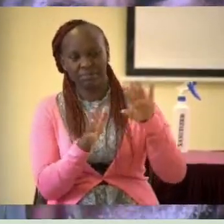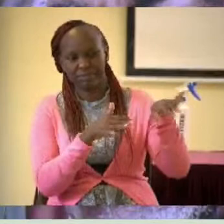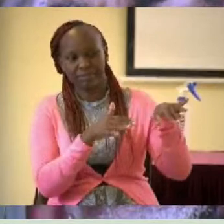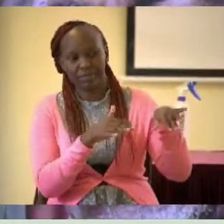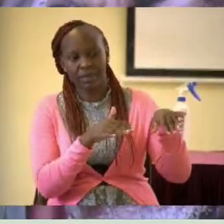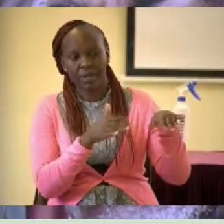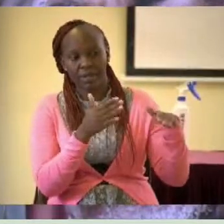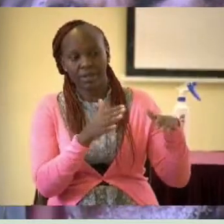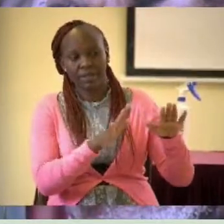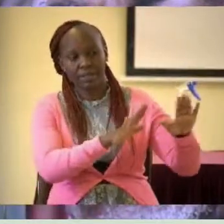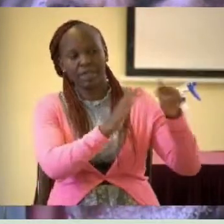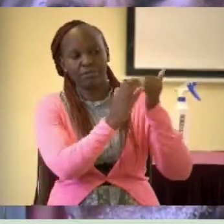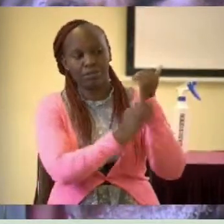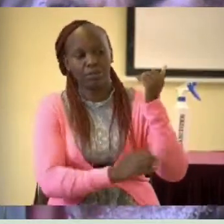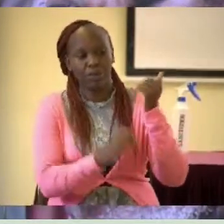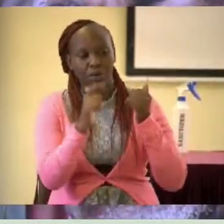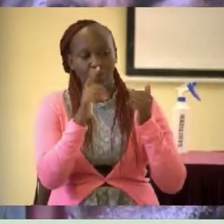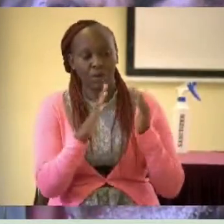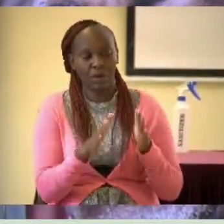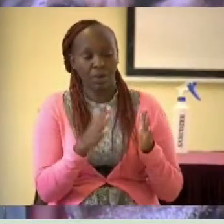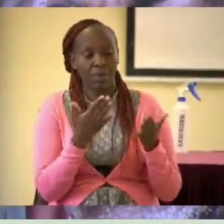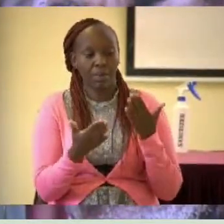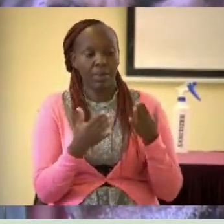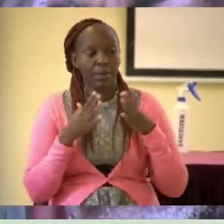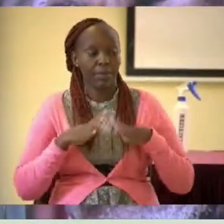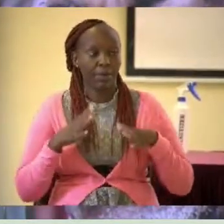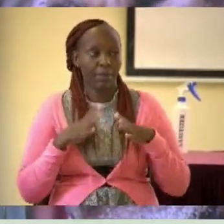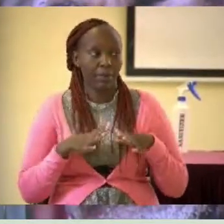poor advocates or for people who are